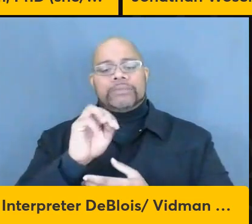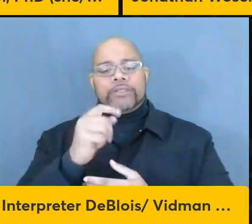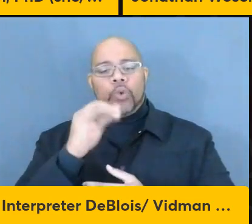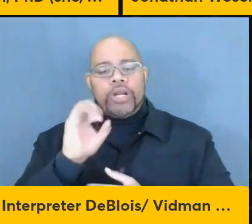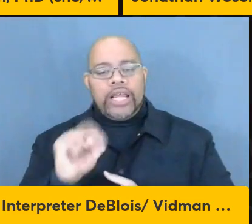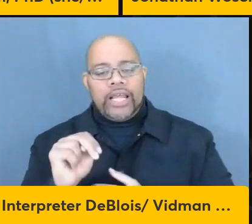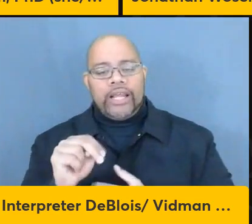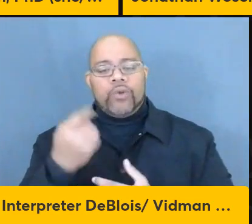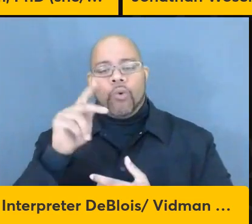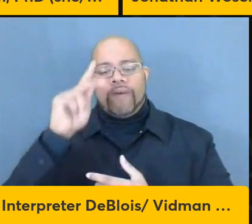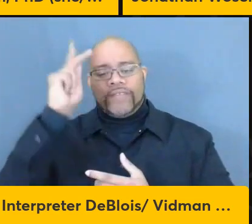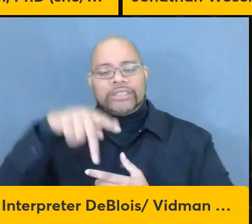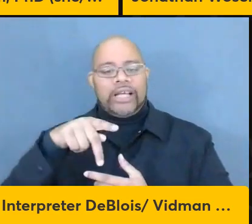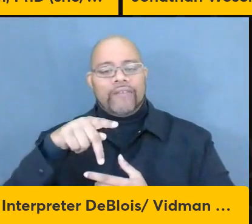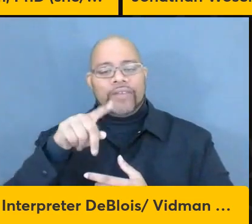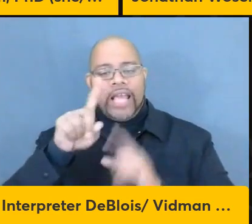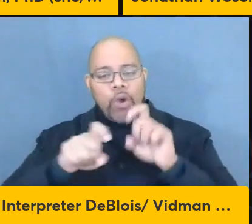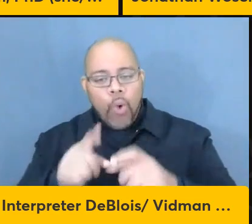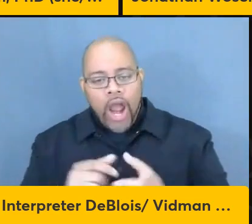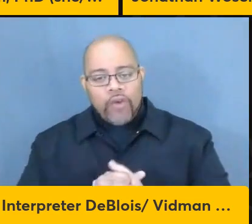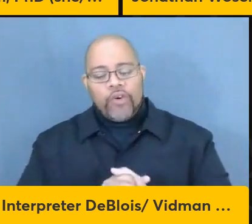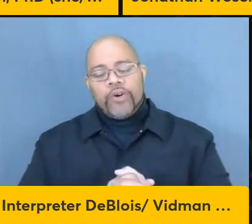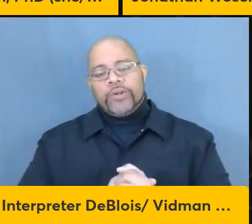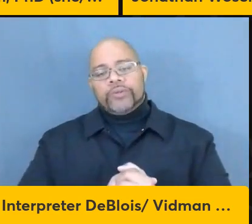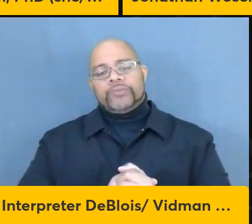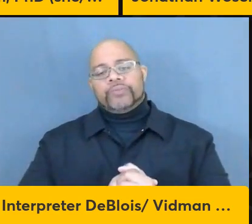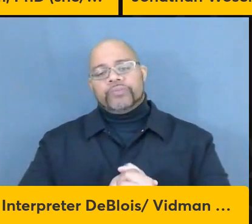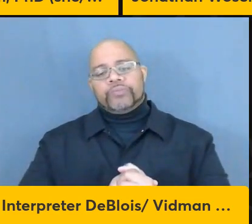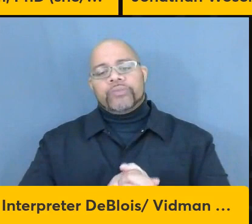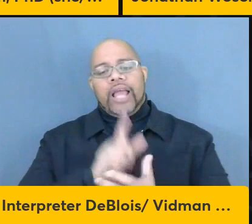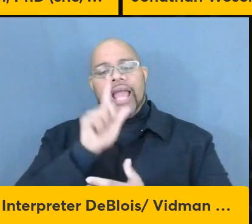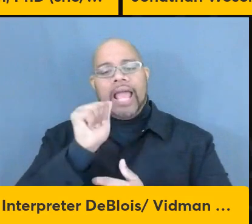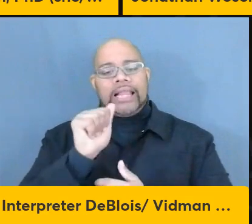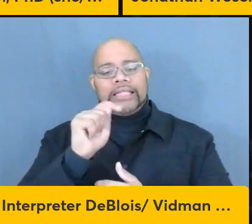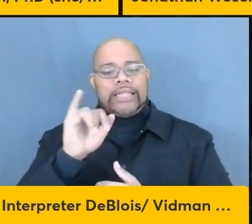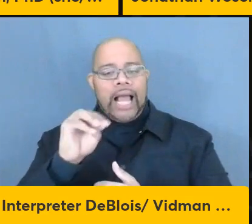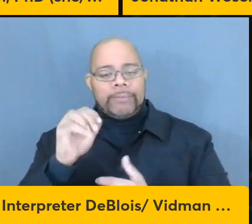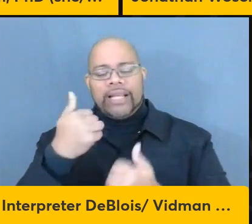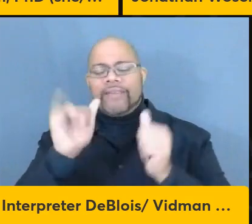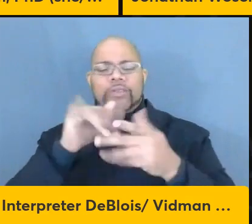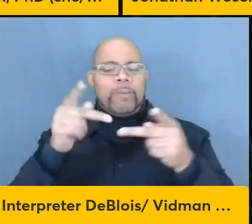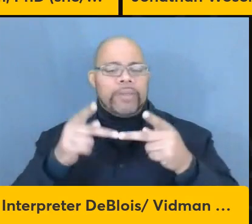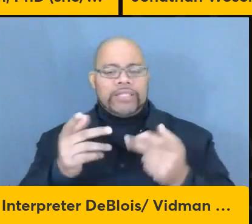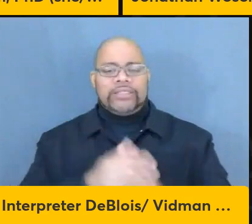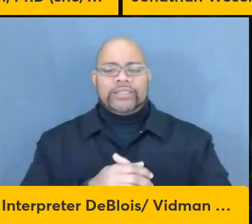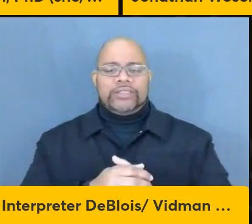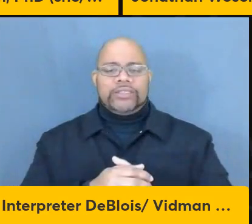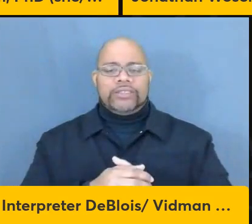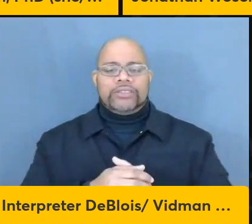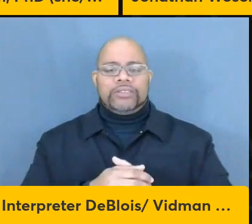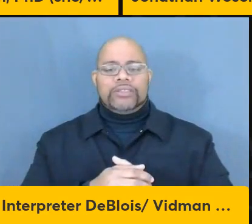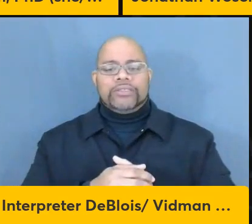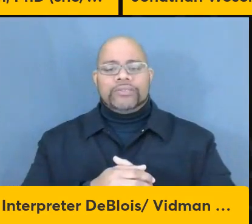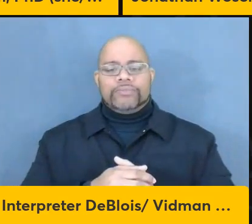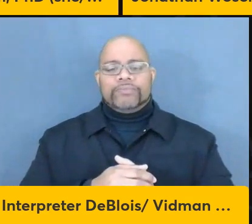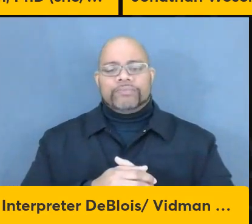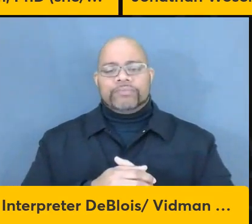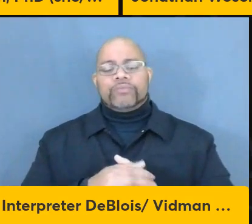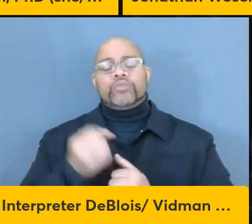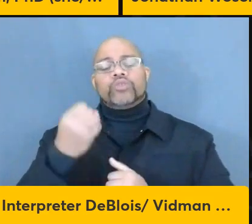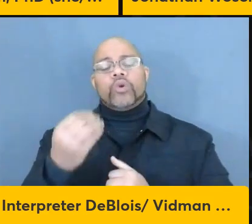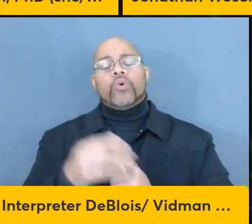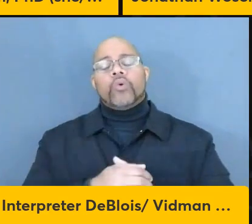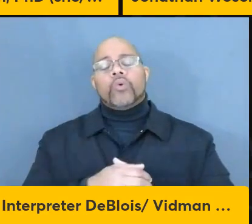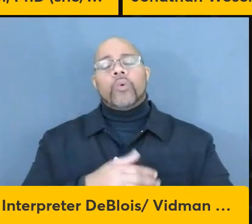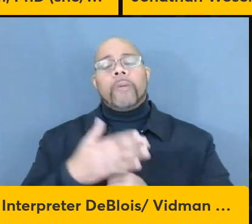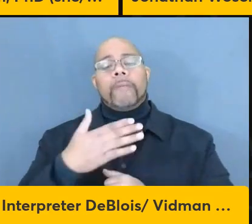or Philadelphia Inquirer or the LA Times or any of these places. In my case, it was Stat News. So